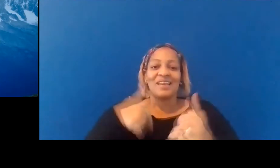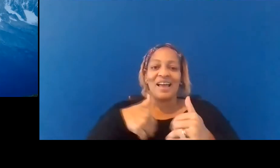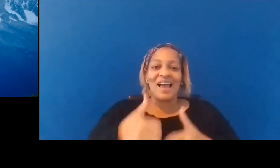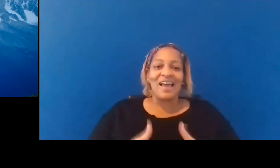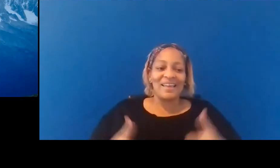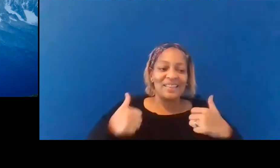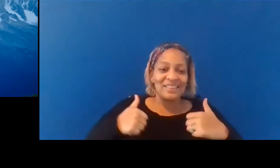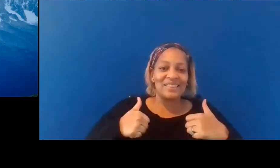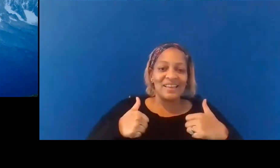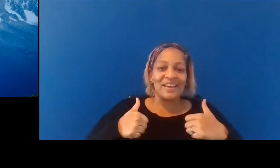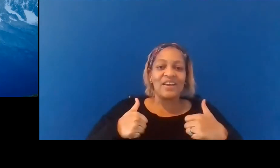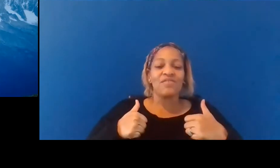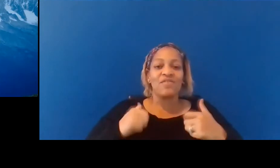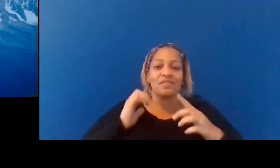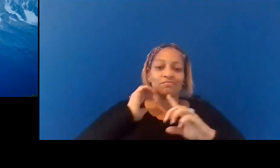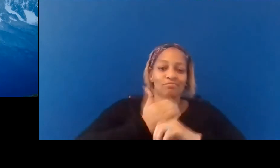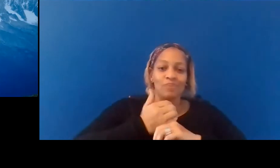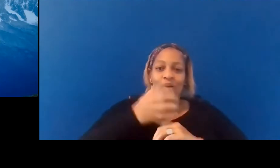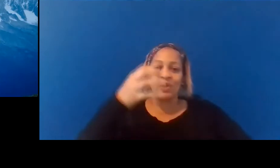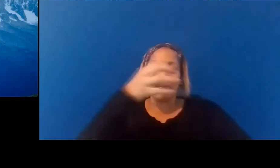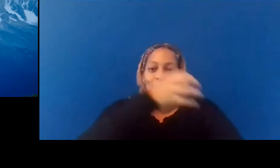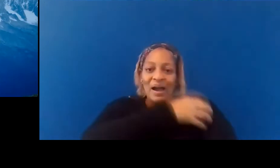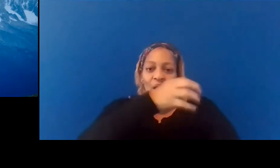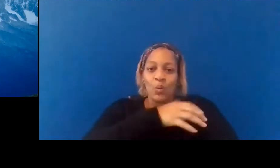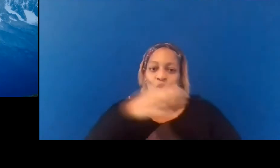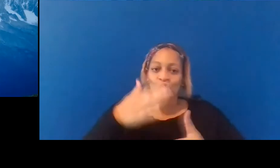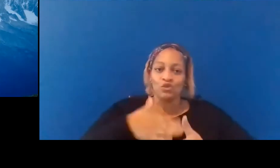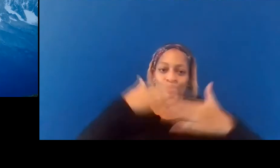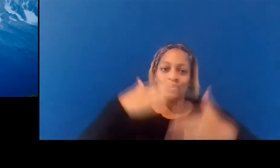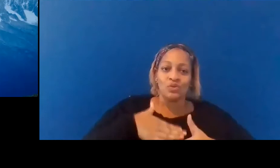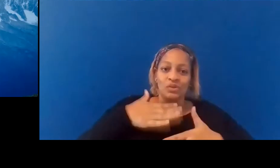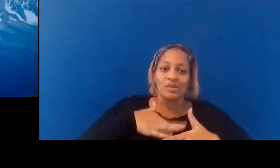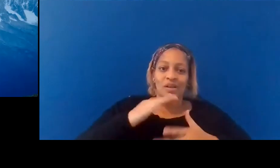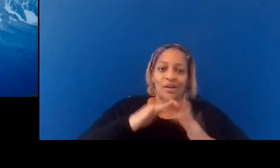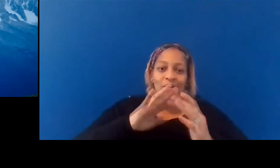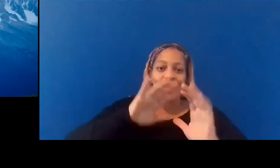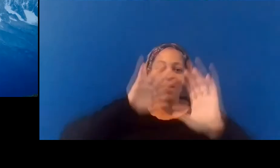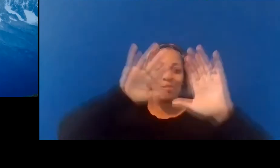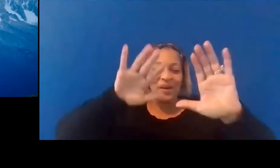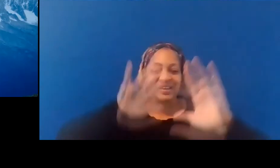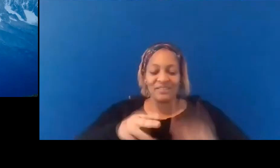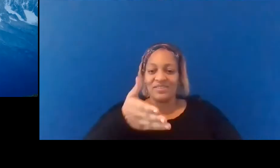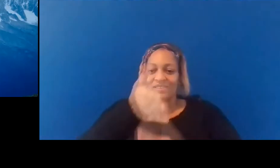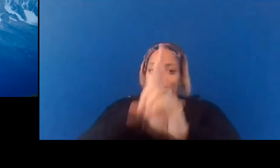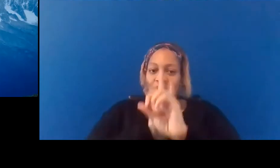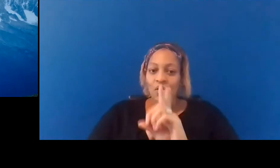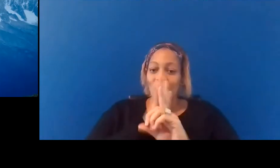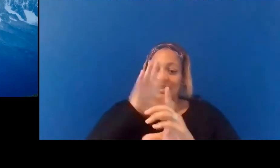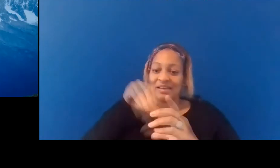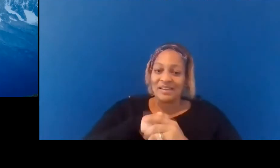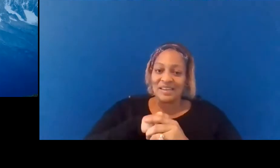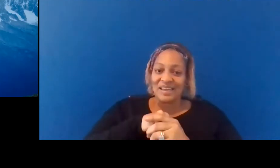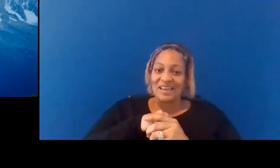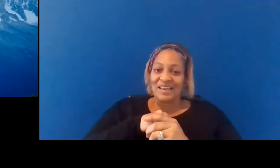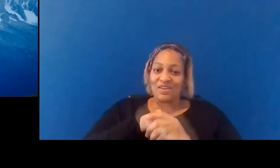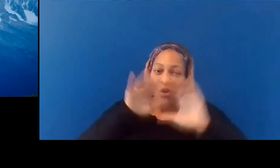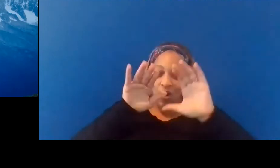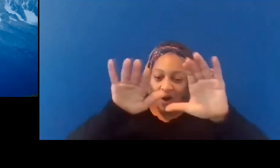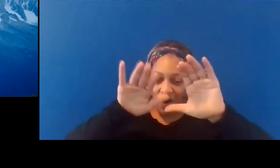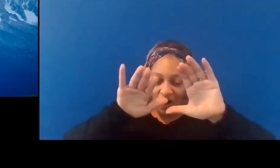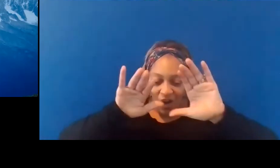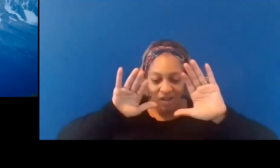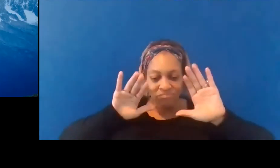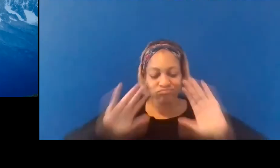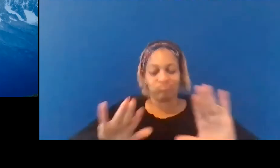live as the power, joy, and magnificence of God in dynamic